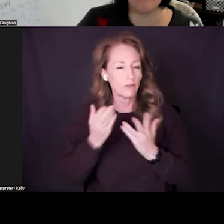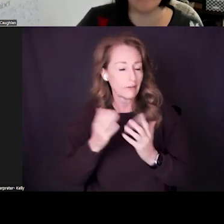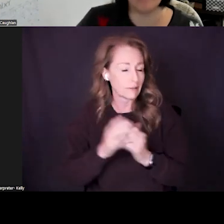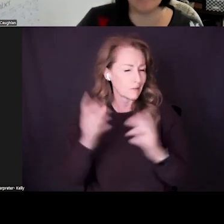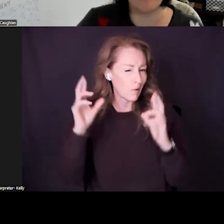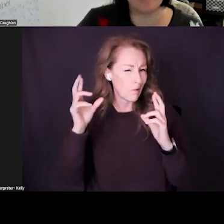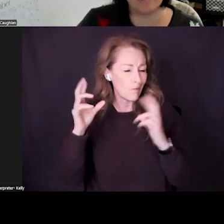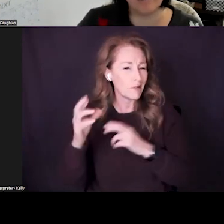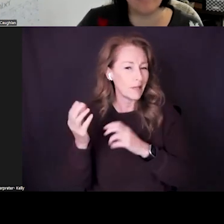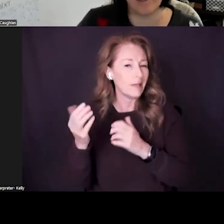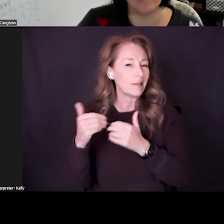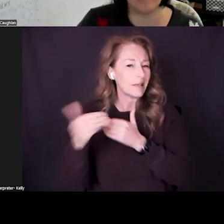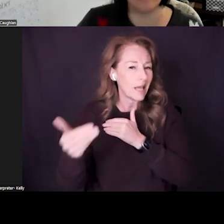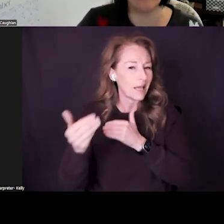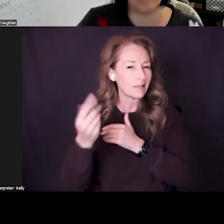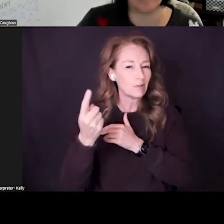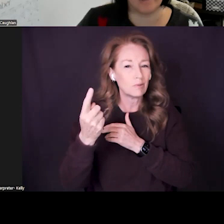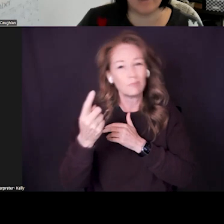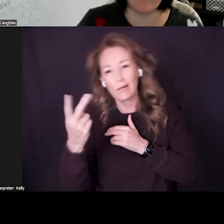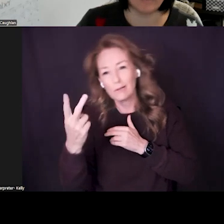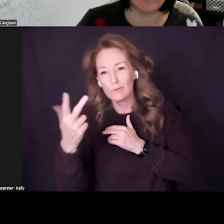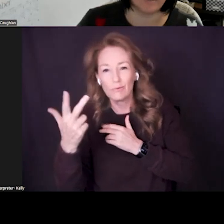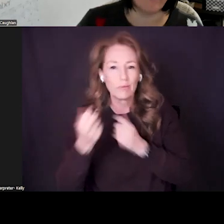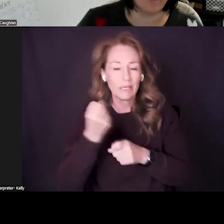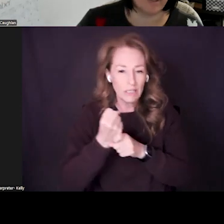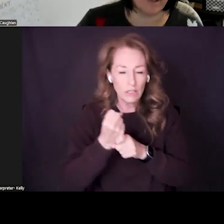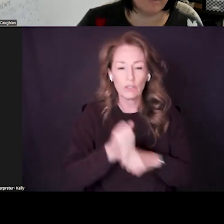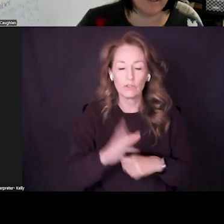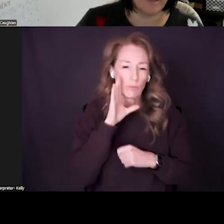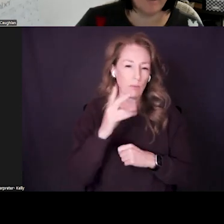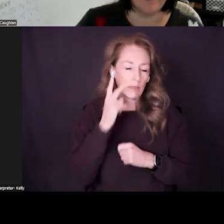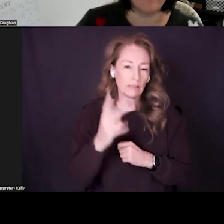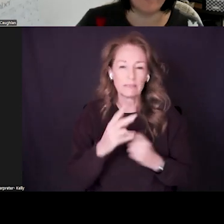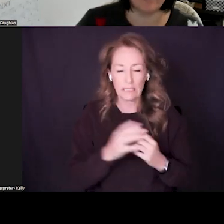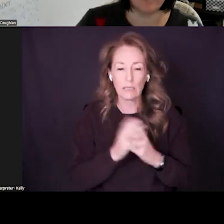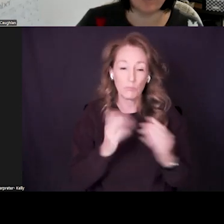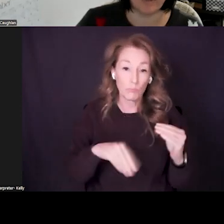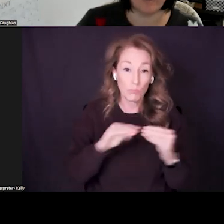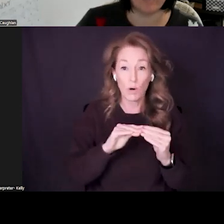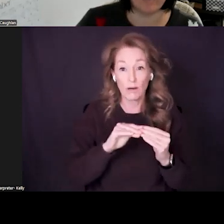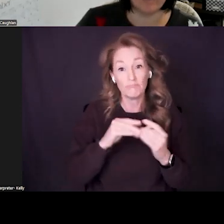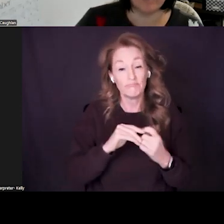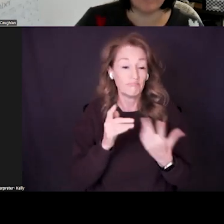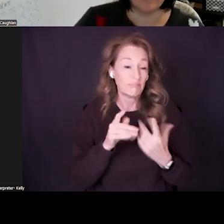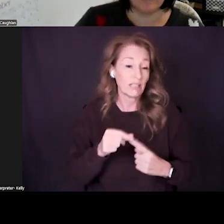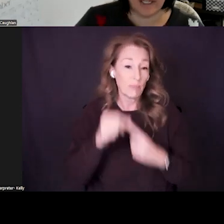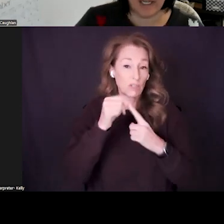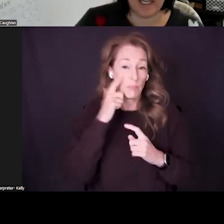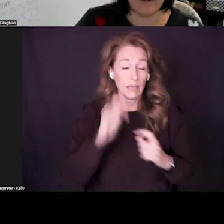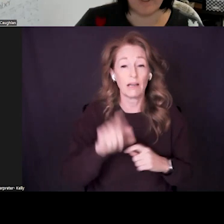we'll see more, especially with the new 988 grants that have gone out. There's been tribal